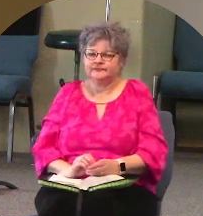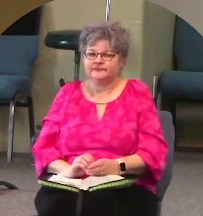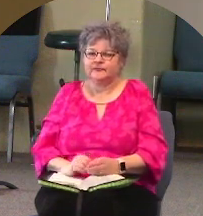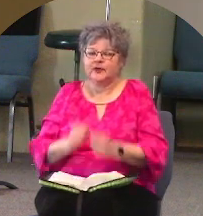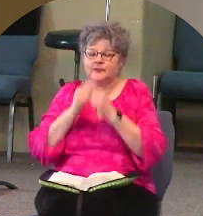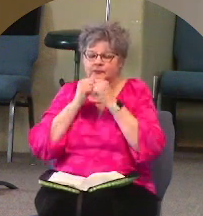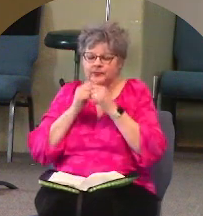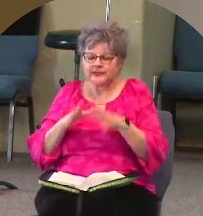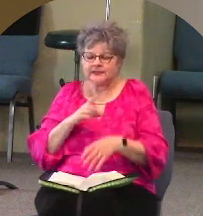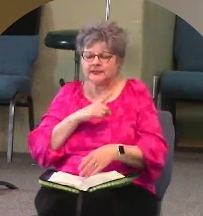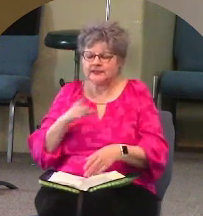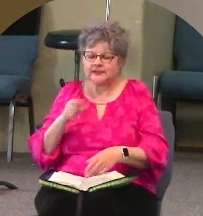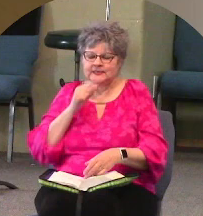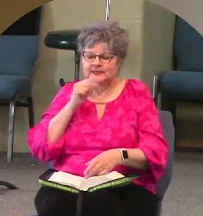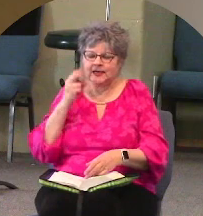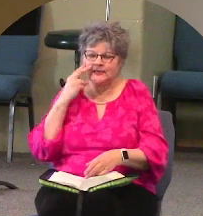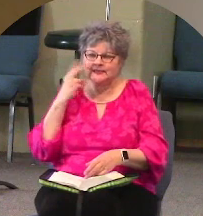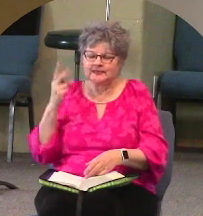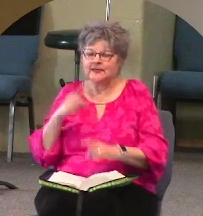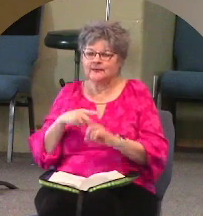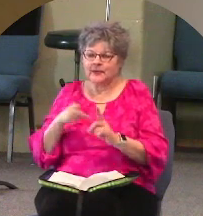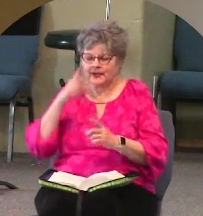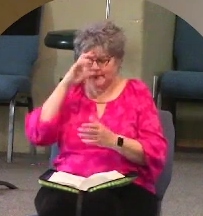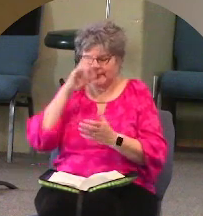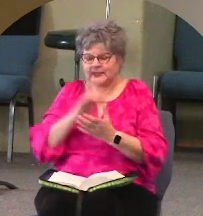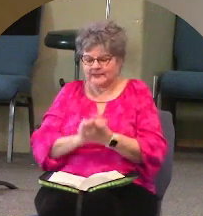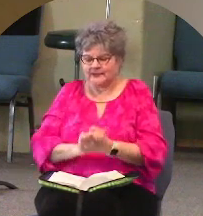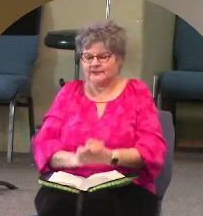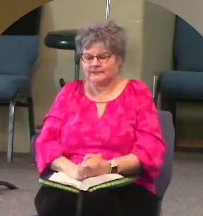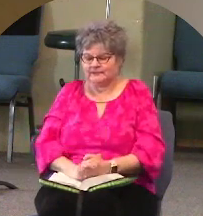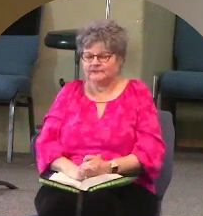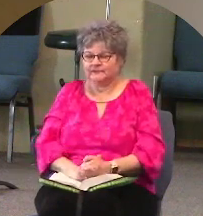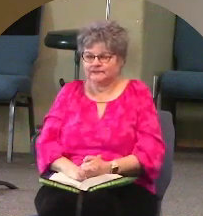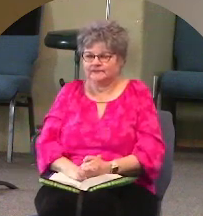Blessed is he who has not seen and yet believes, is what Scripture says.